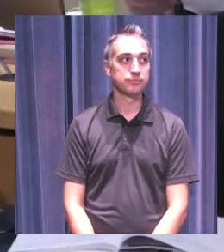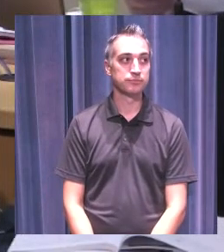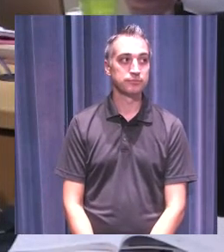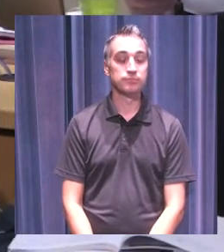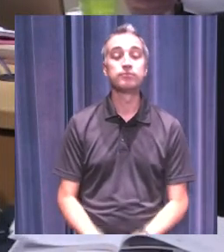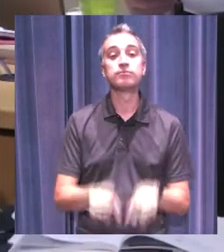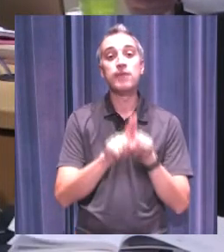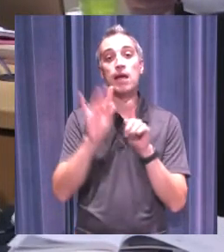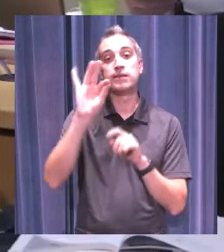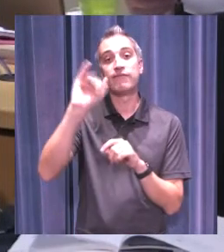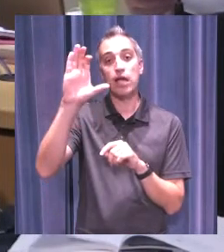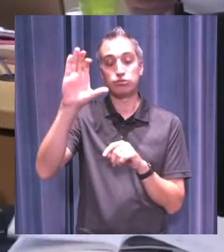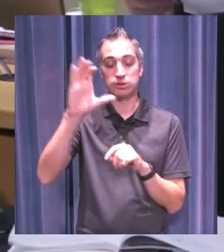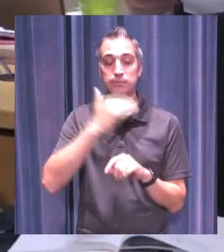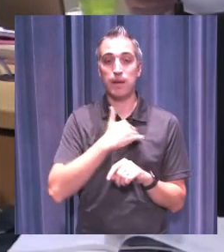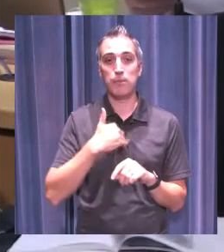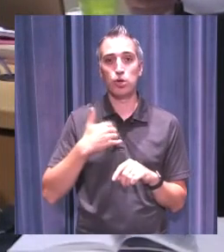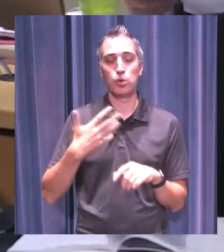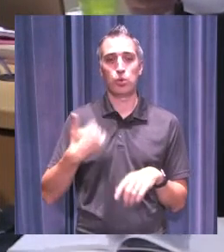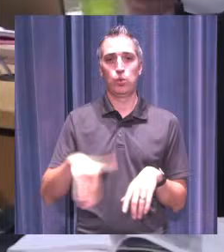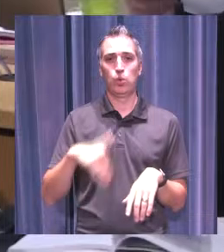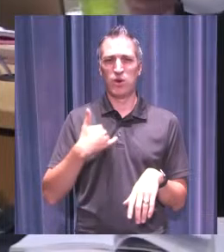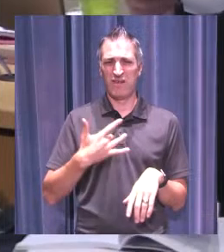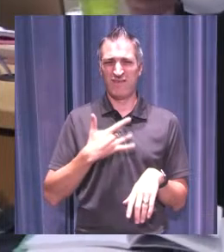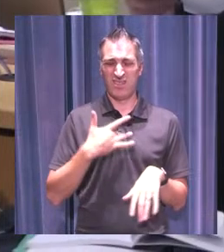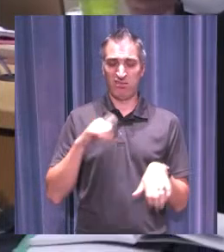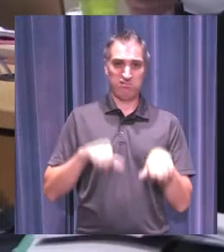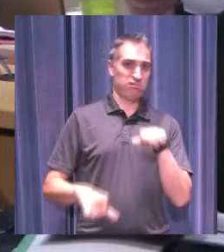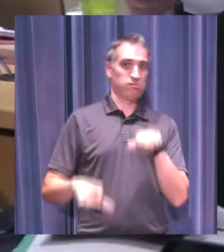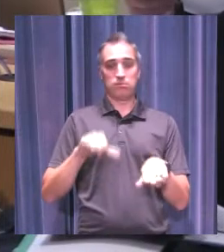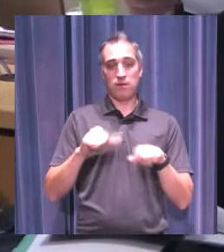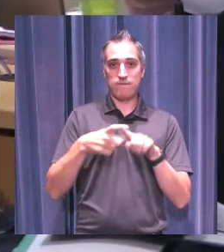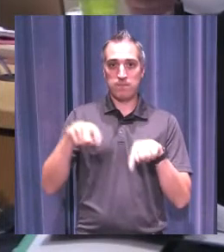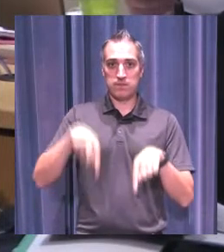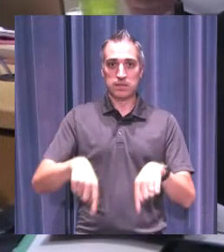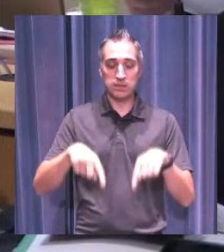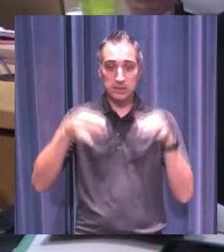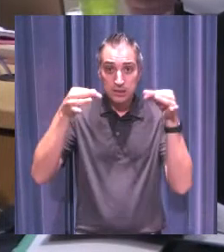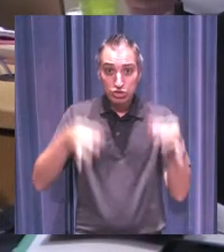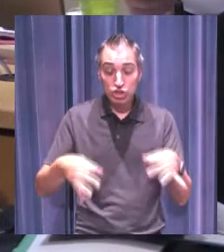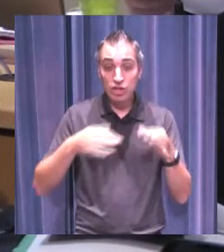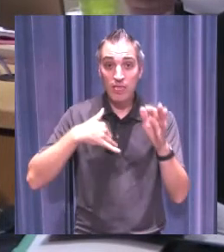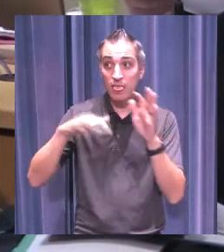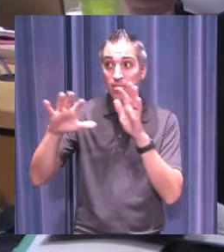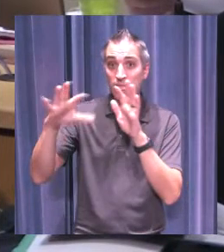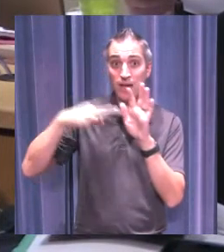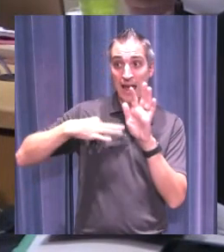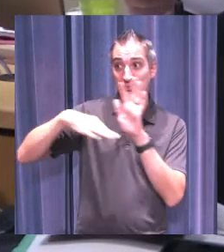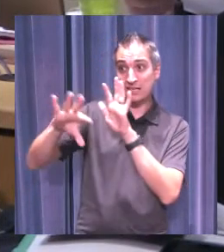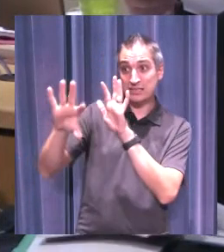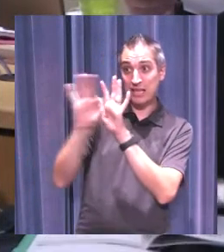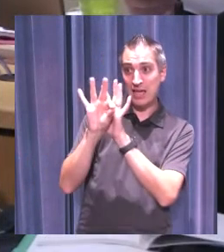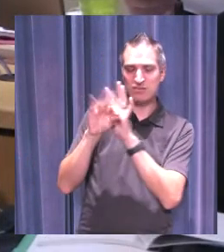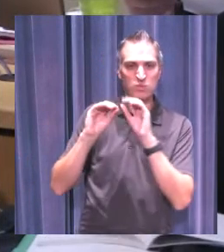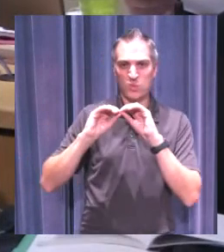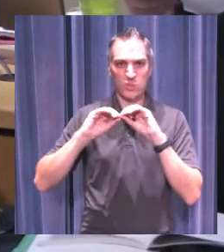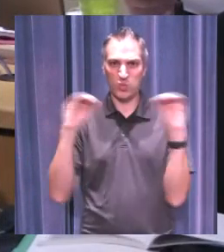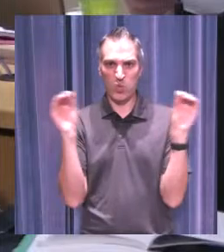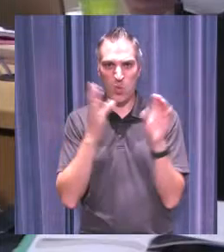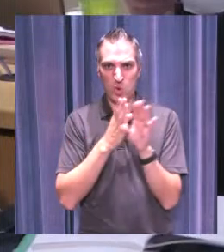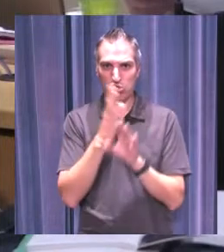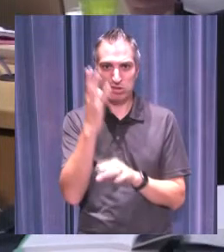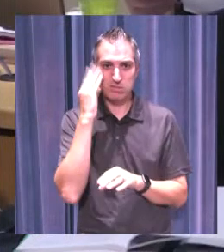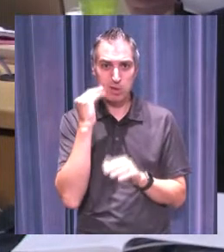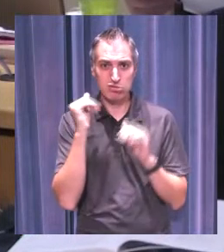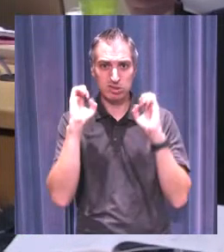As a faculty member, I am left with a large feeling of uncertainty from this decision. The candidate who was chosen for this role does not have any career experience